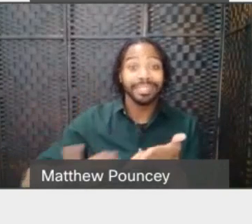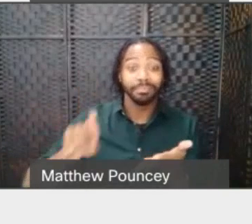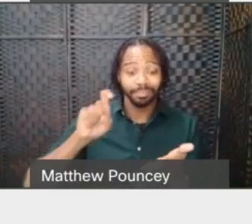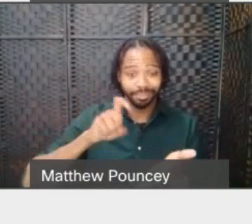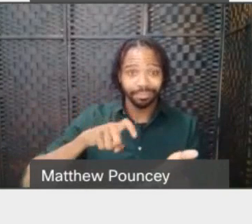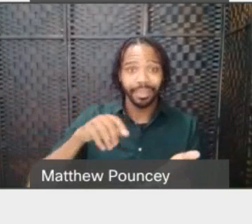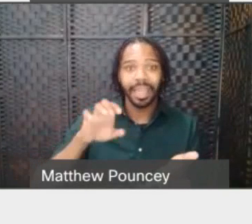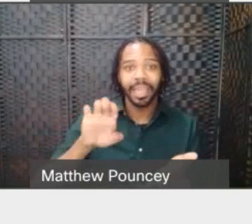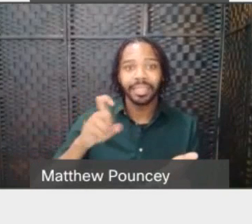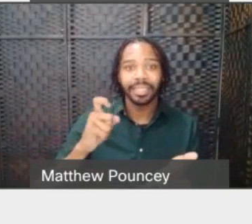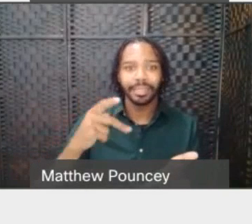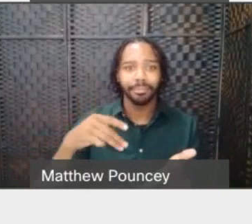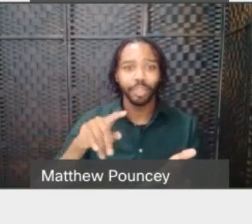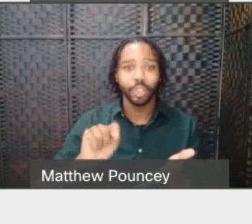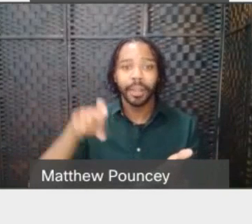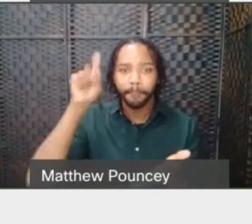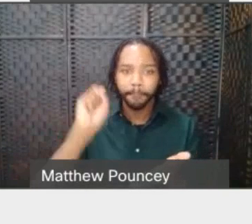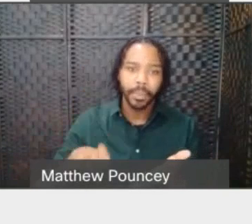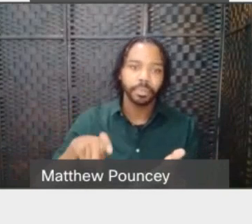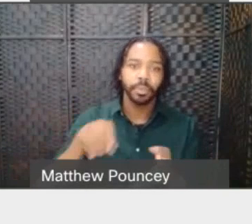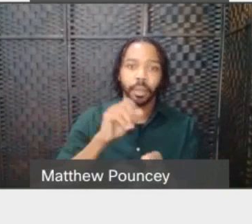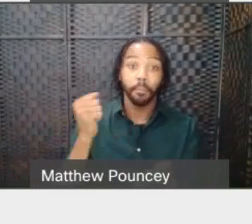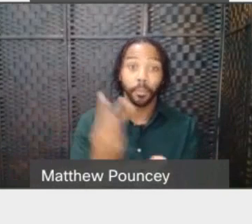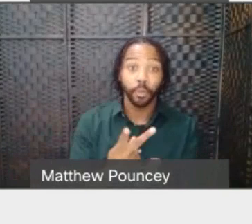approved by DC Health.